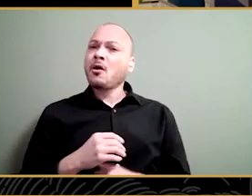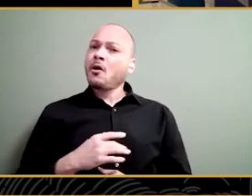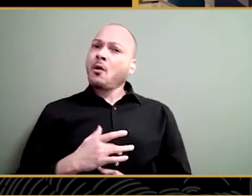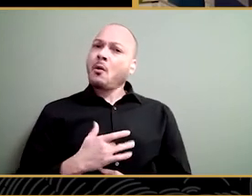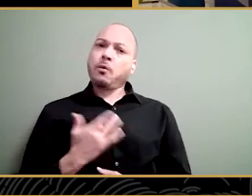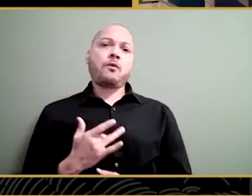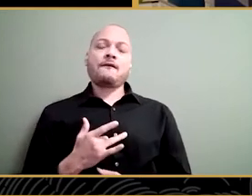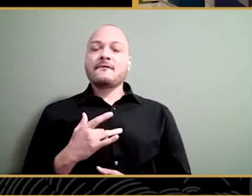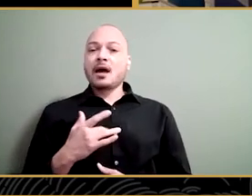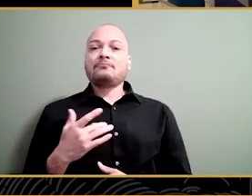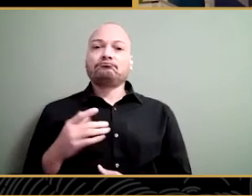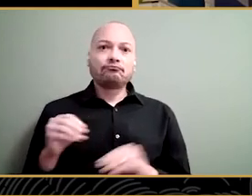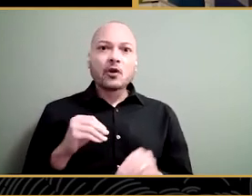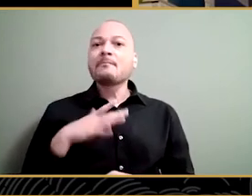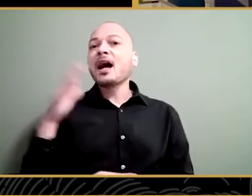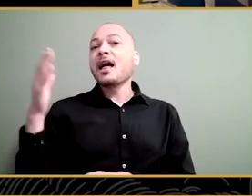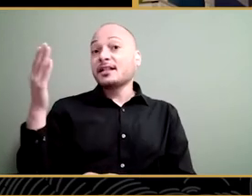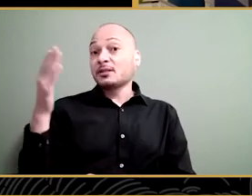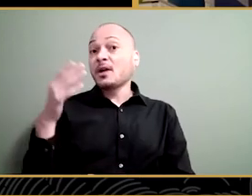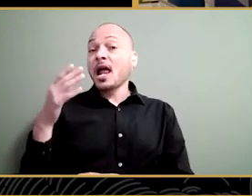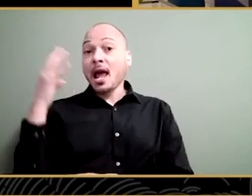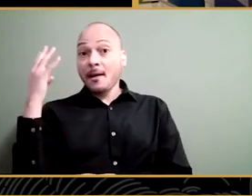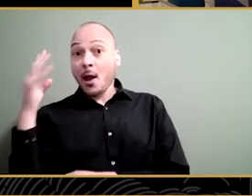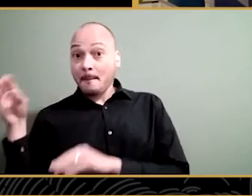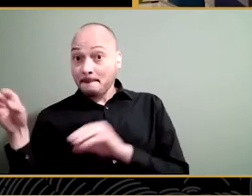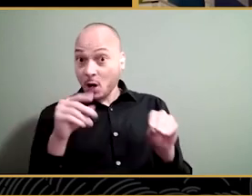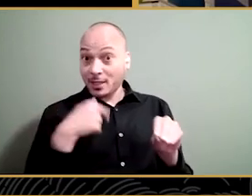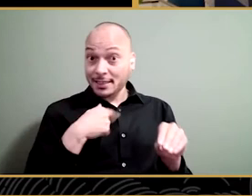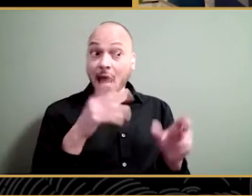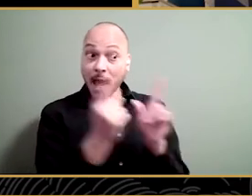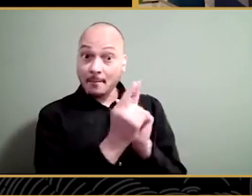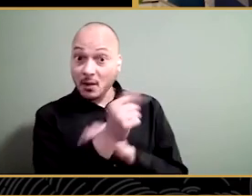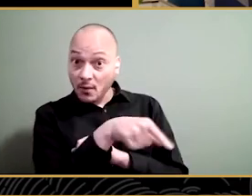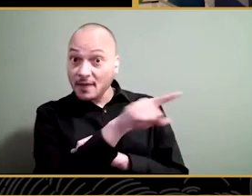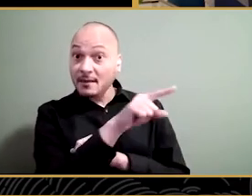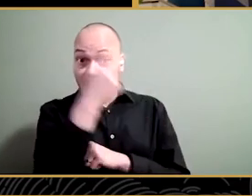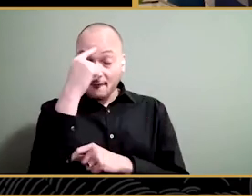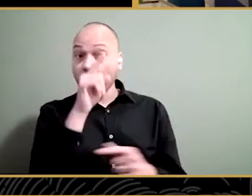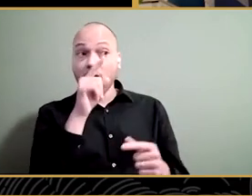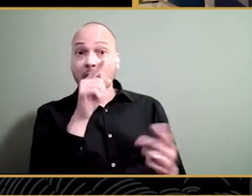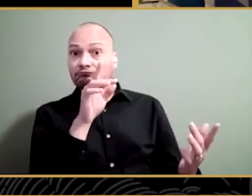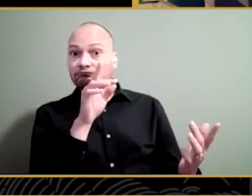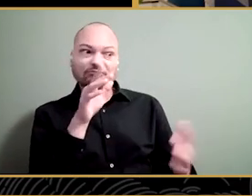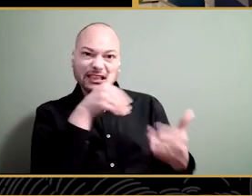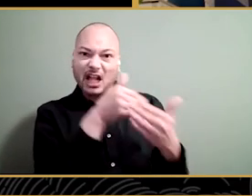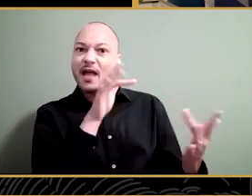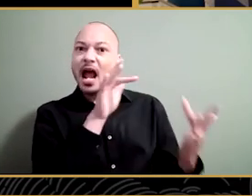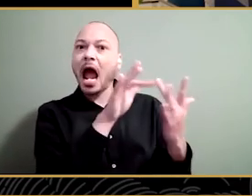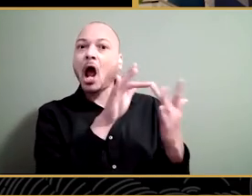by the testimony of the migrants I visited with At the Kino Border Initiatives Comedor, or Outreach Center